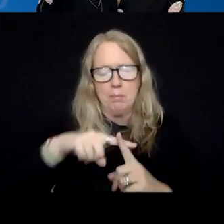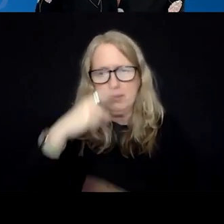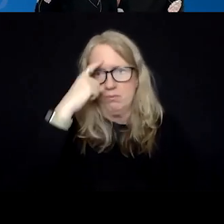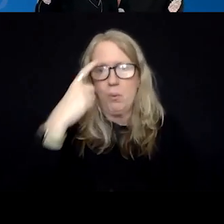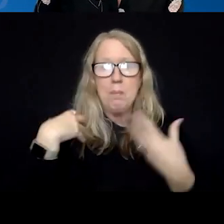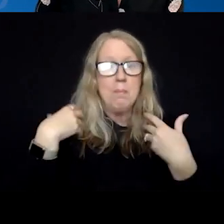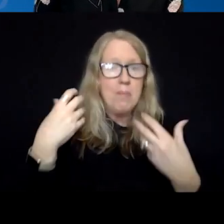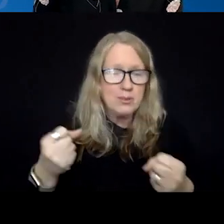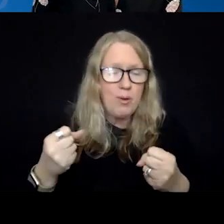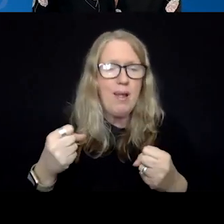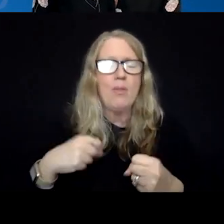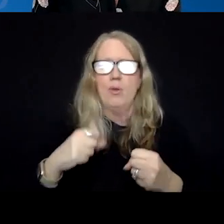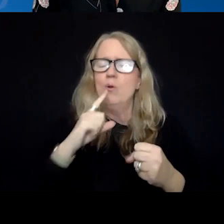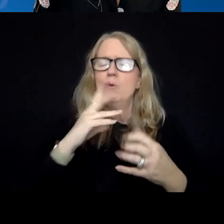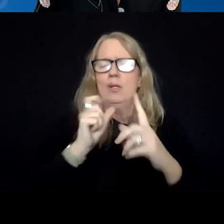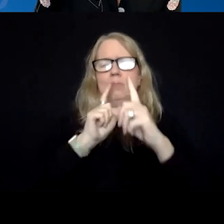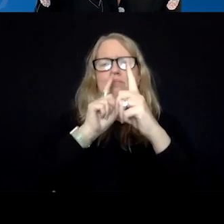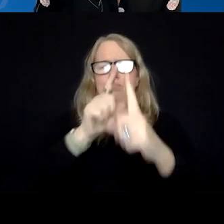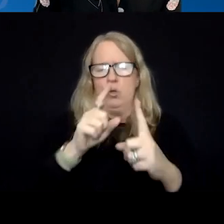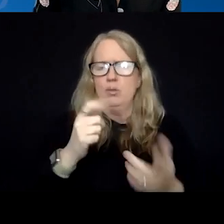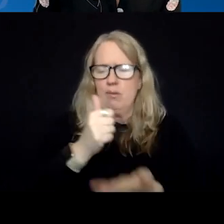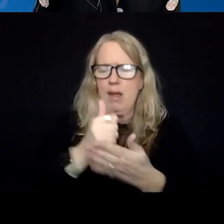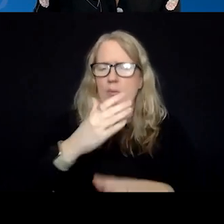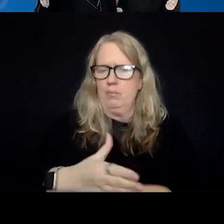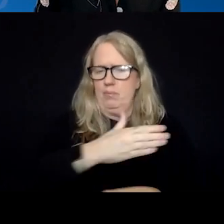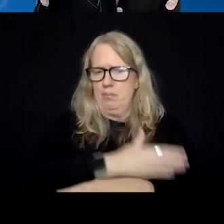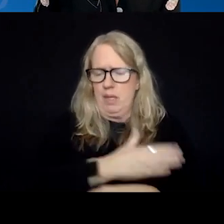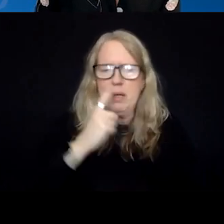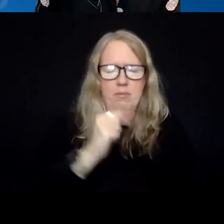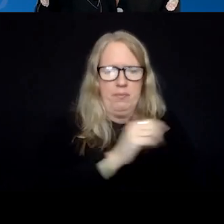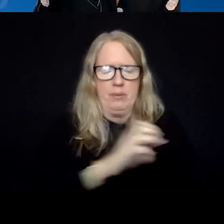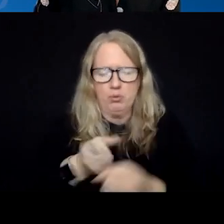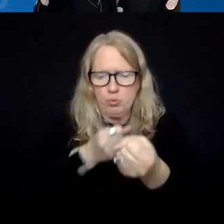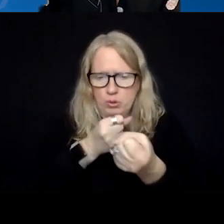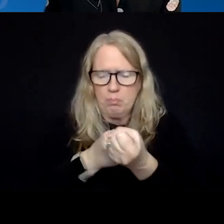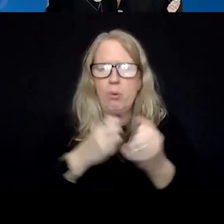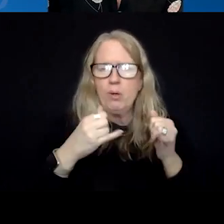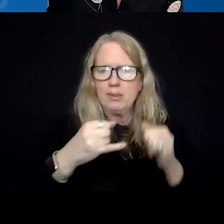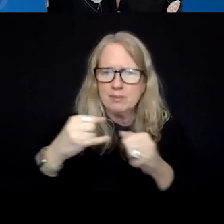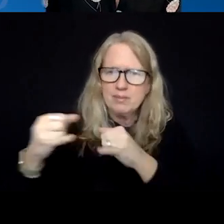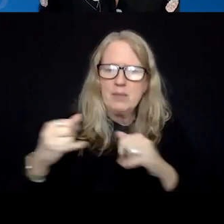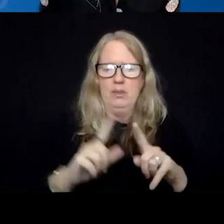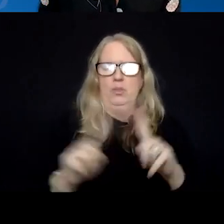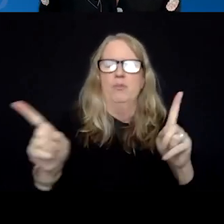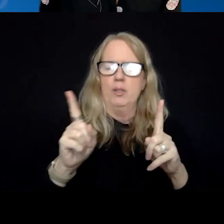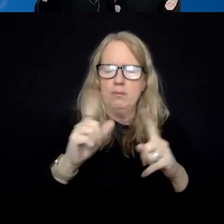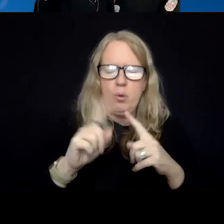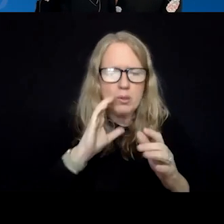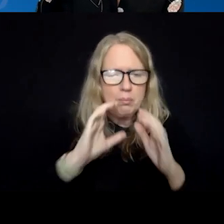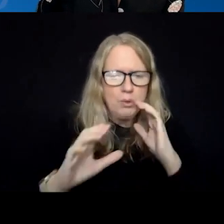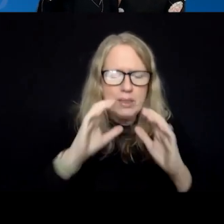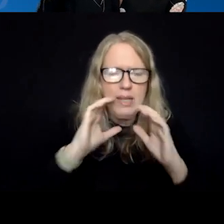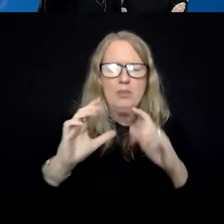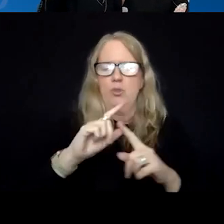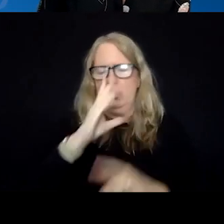conditions. We're really aiming to improve both the clinical capacity to support individuals with different communication styles, but also the direct